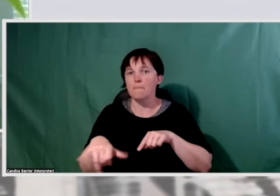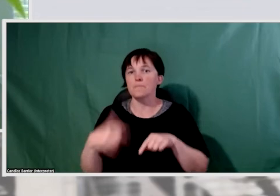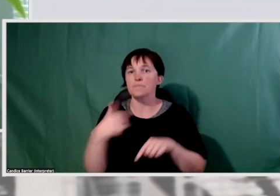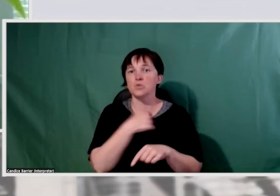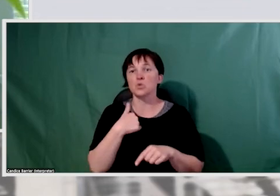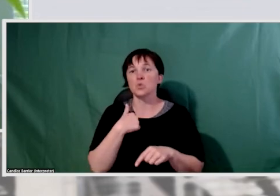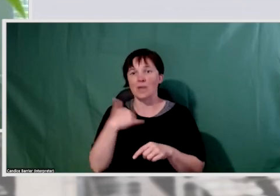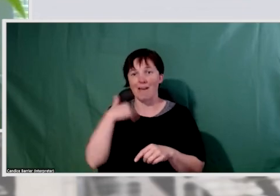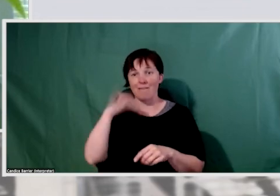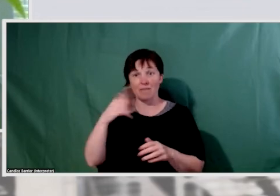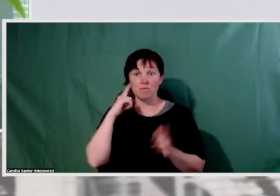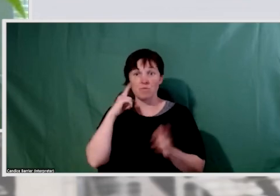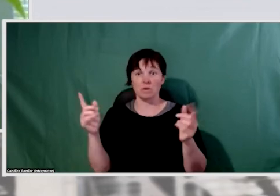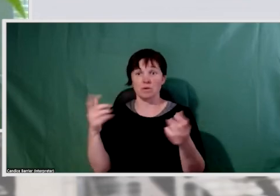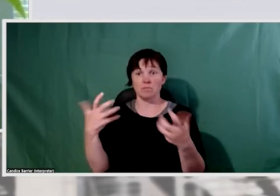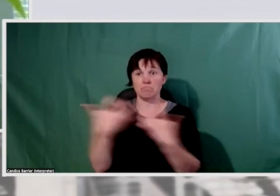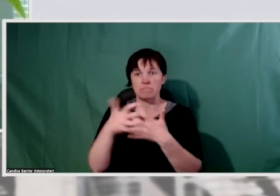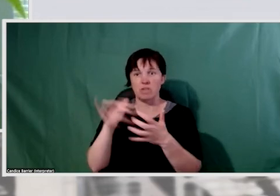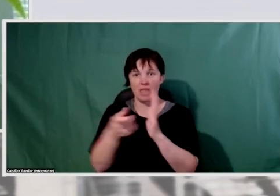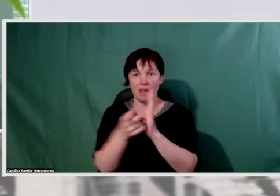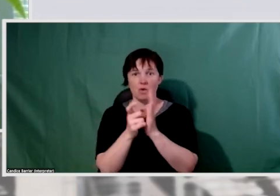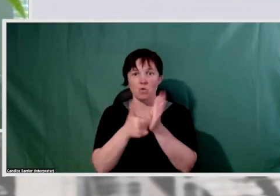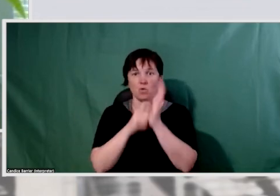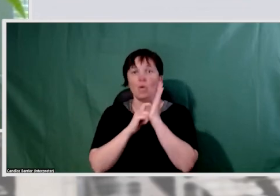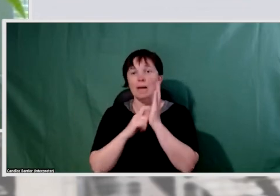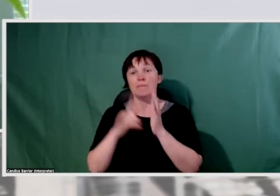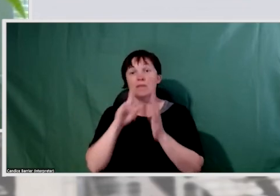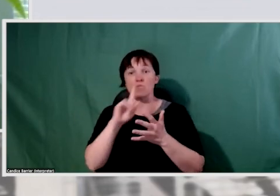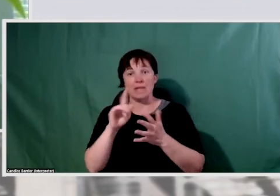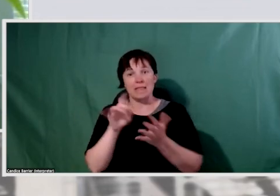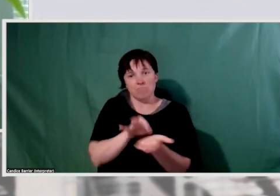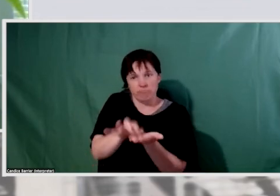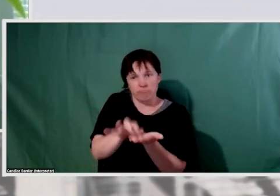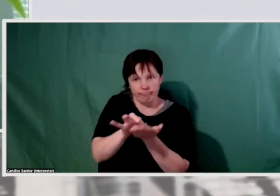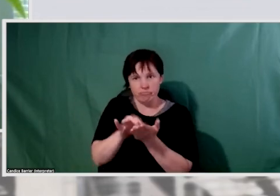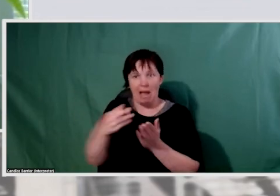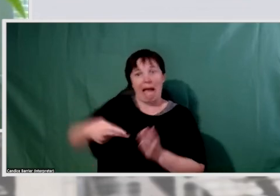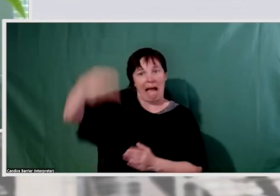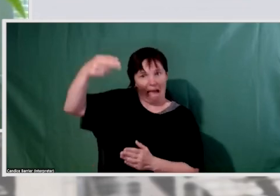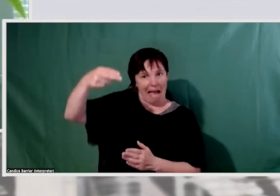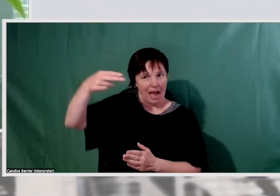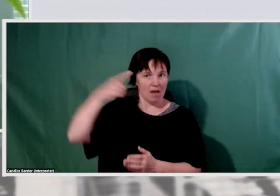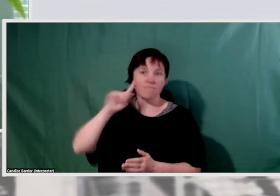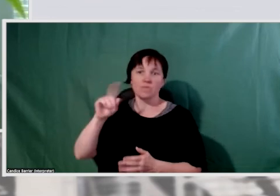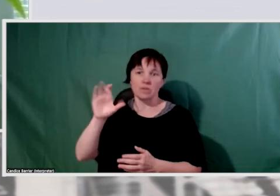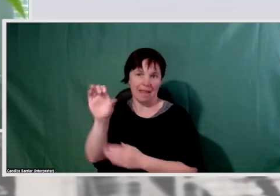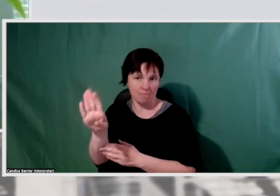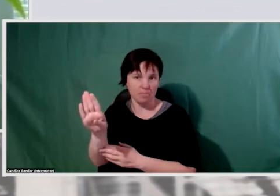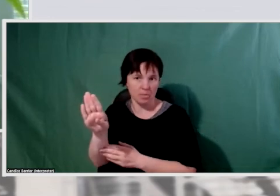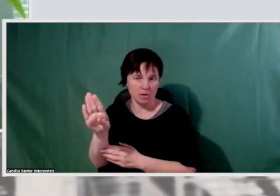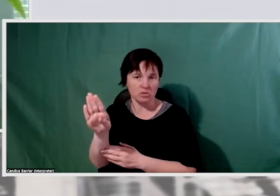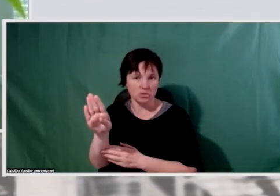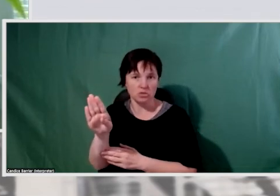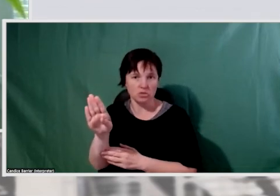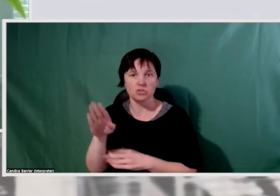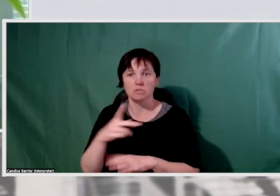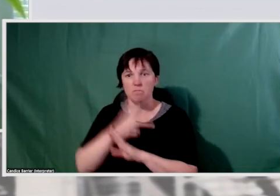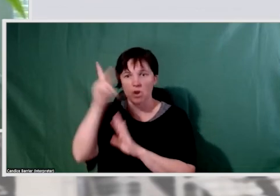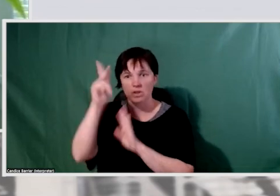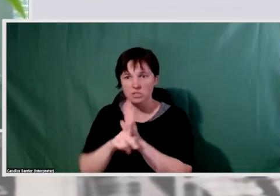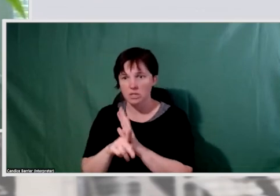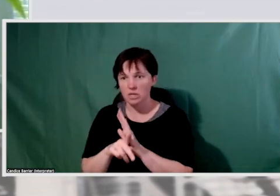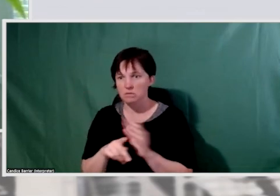those requirements, they end up scoring really high in the capital budget process. But Director Pollock, I don't know if you want to speak on that one